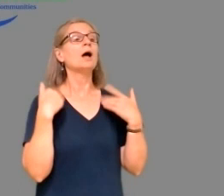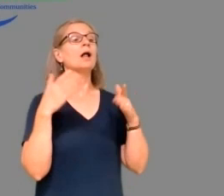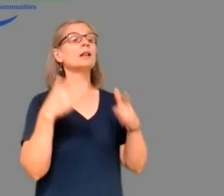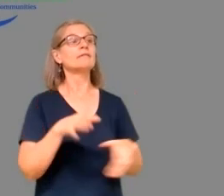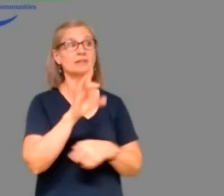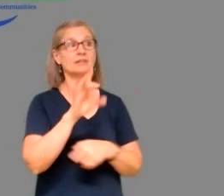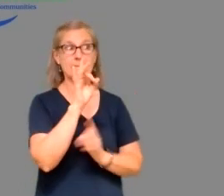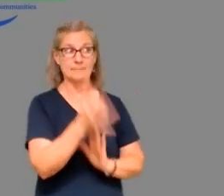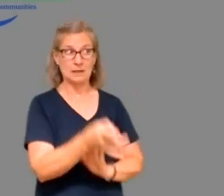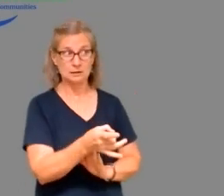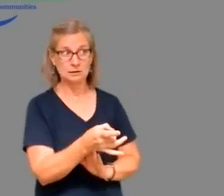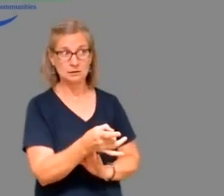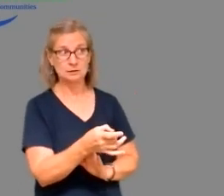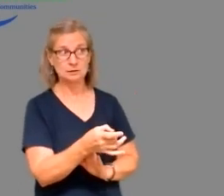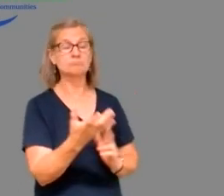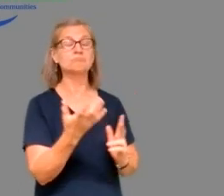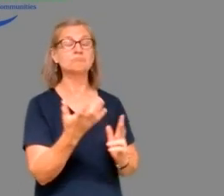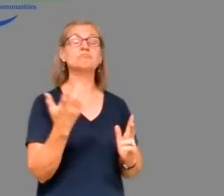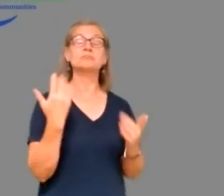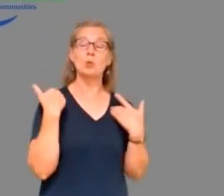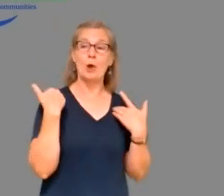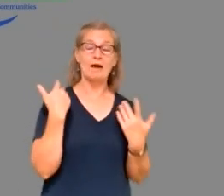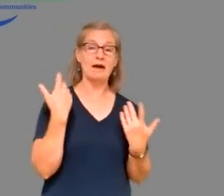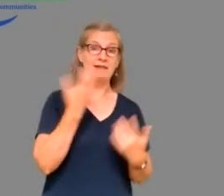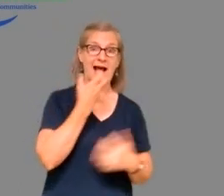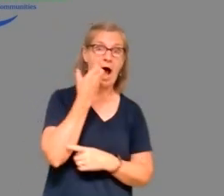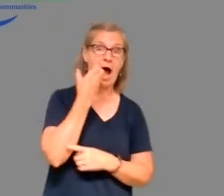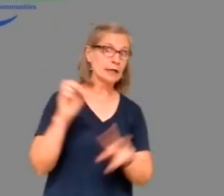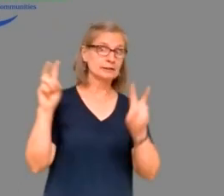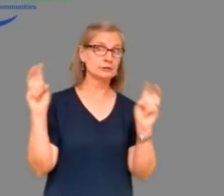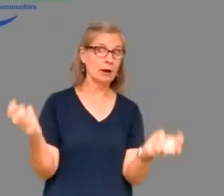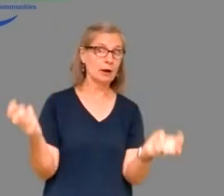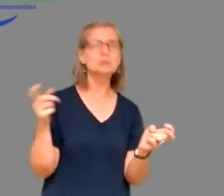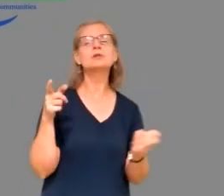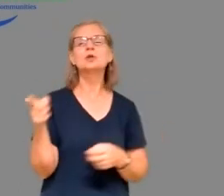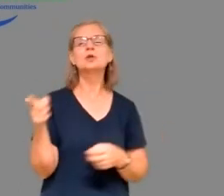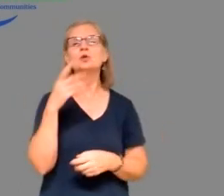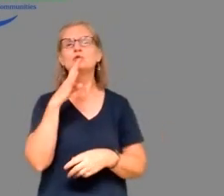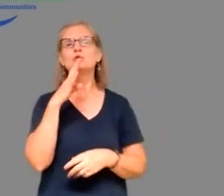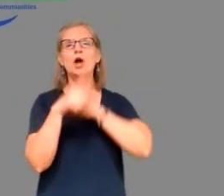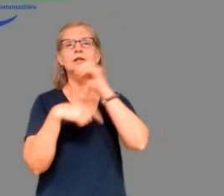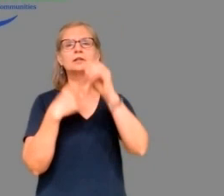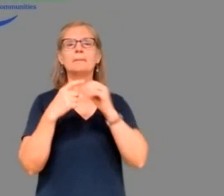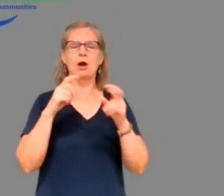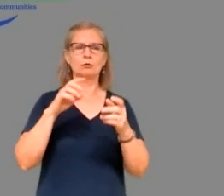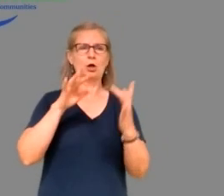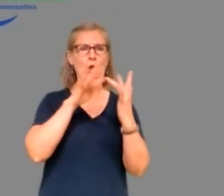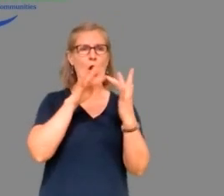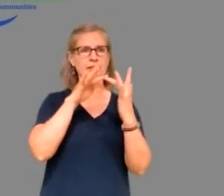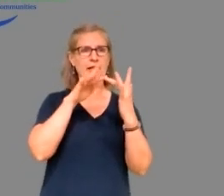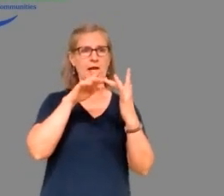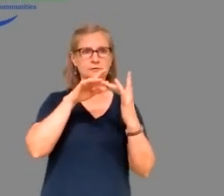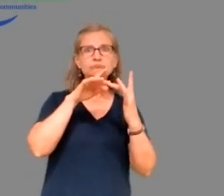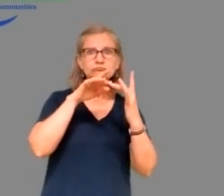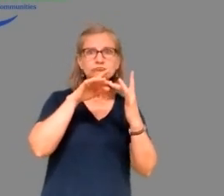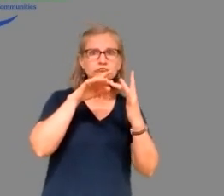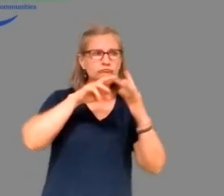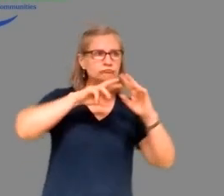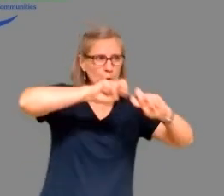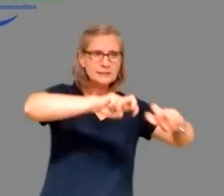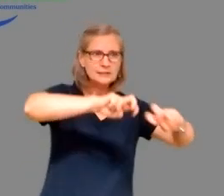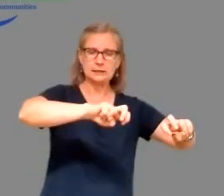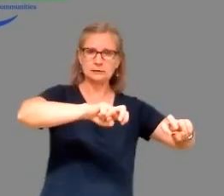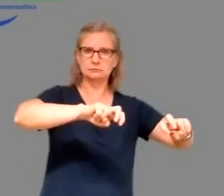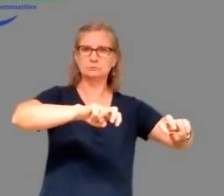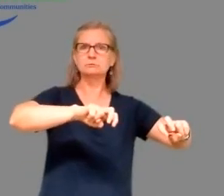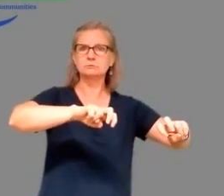Is there any hot topics that, I know you mentioned contact tracing, and I think that, that's going to be a